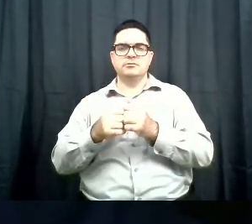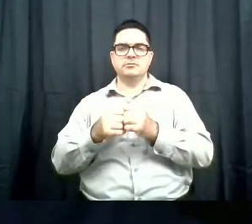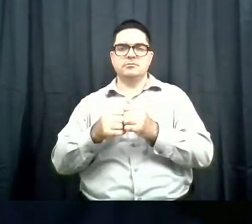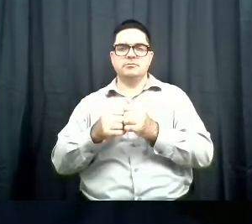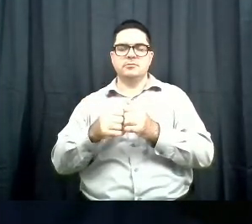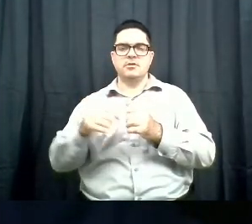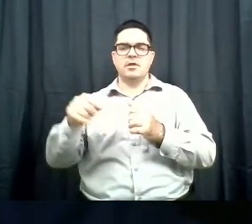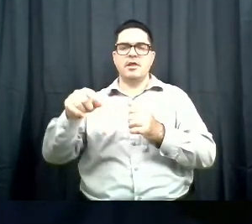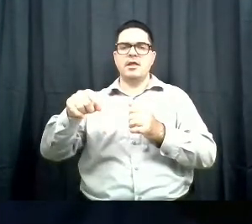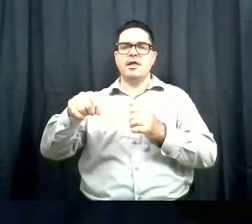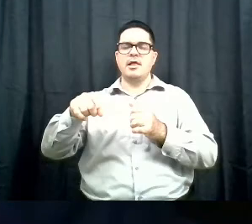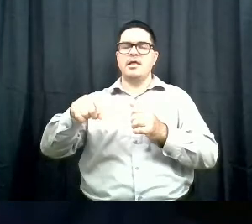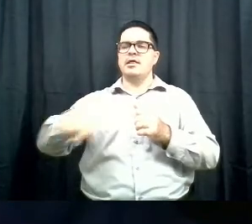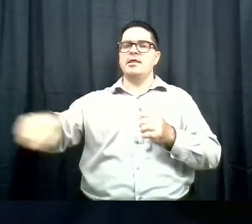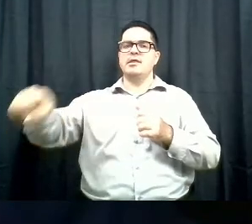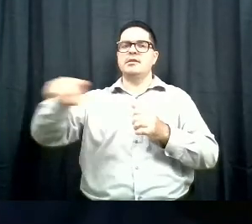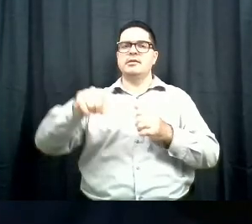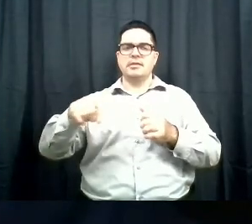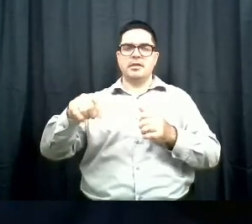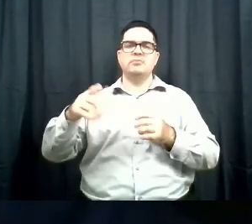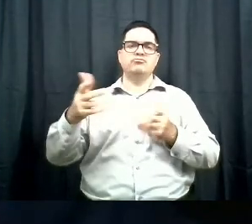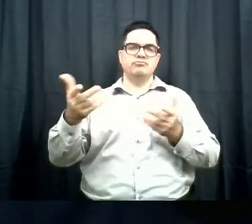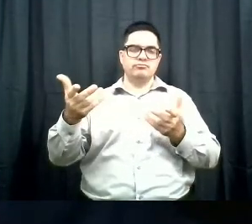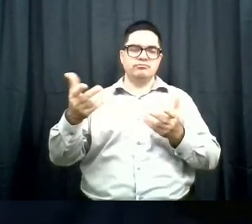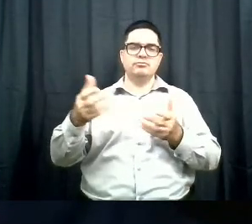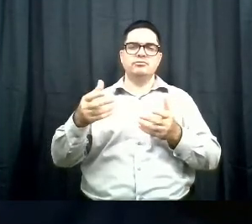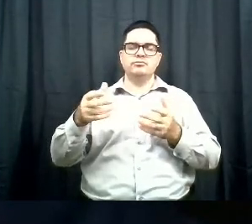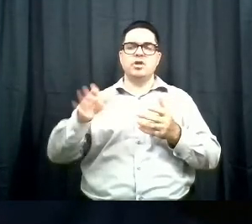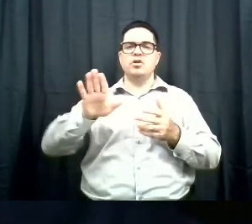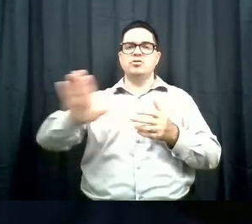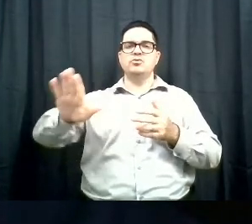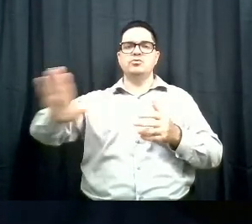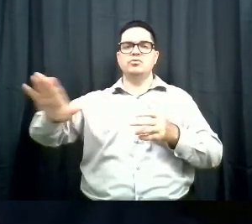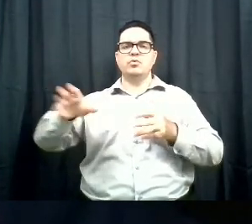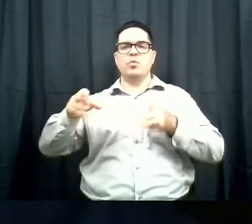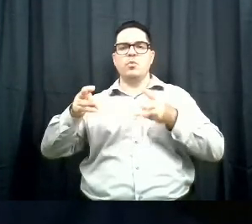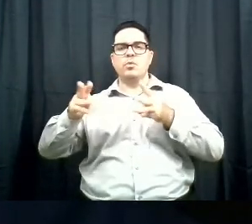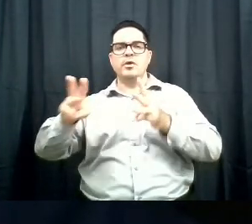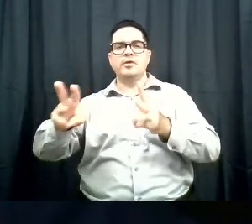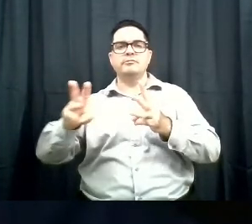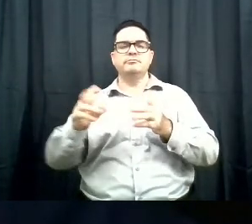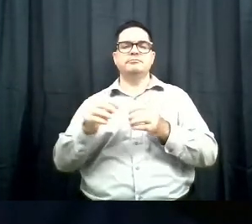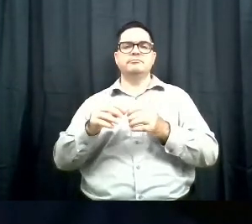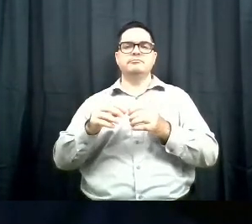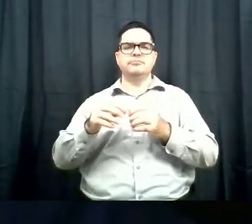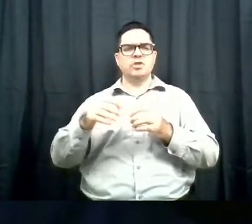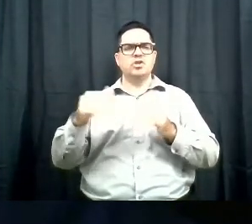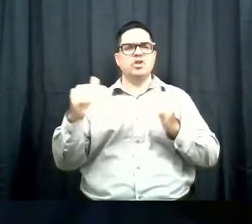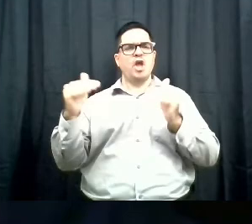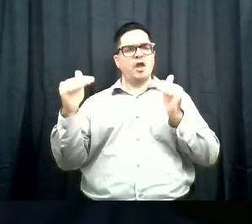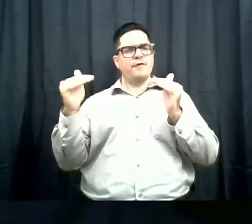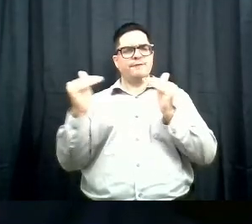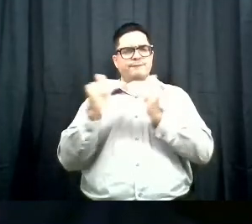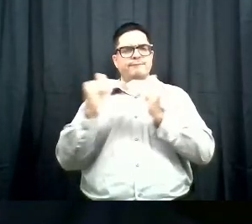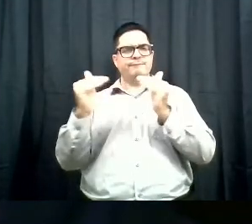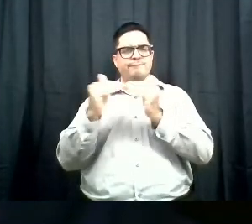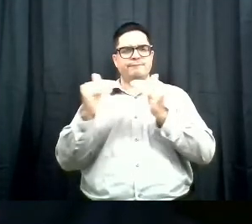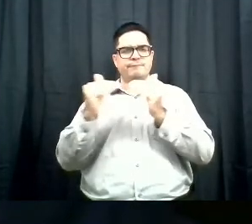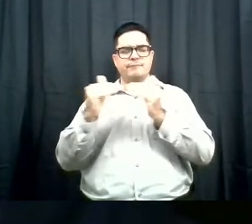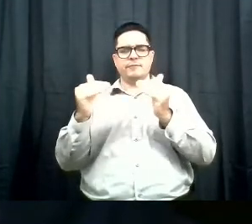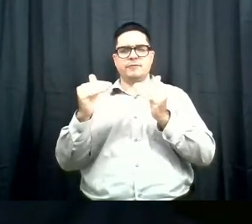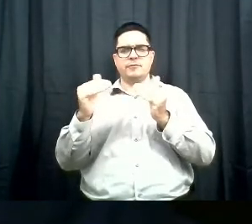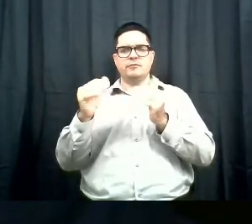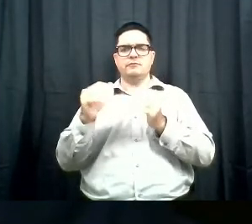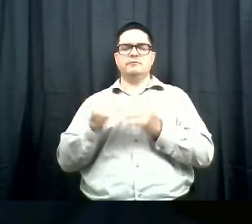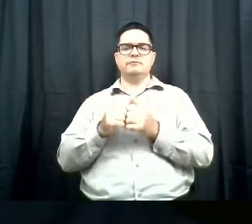have to this compensation. It's a way, it's a social justice instrument that it was legislated since